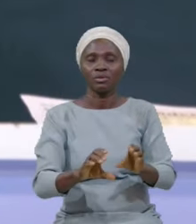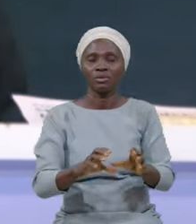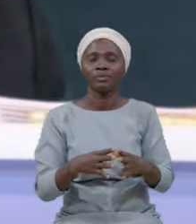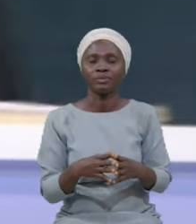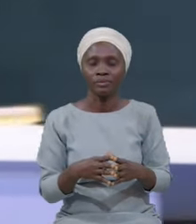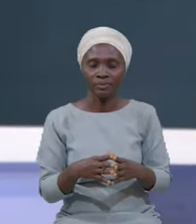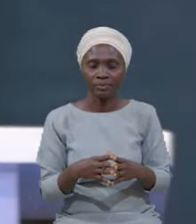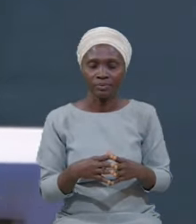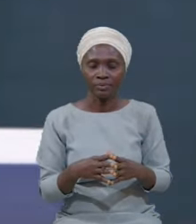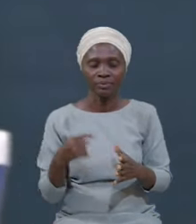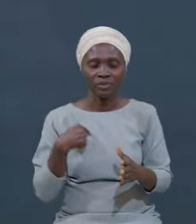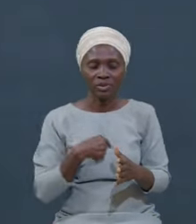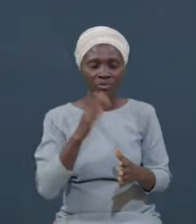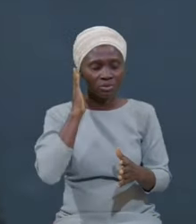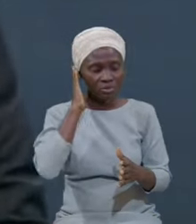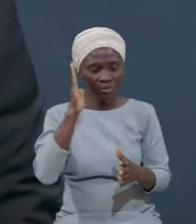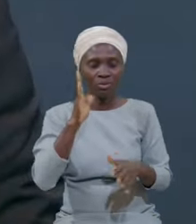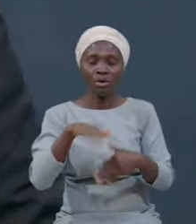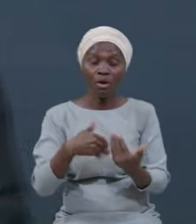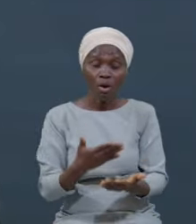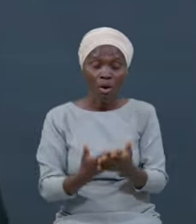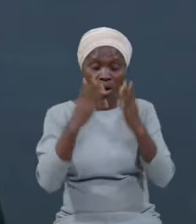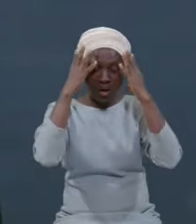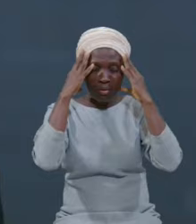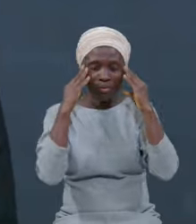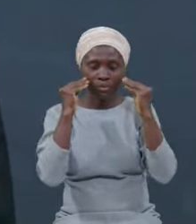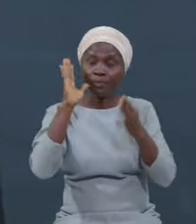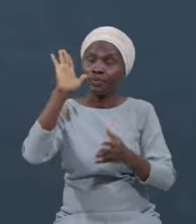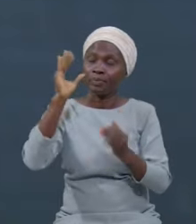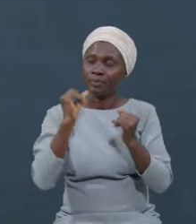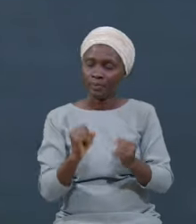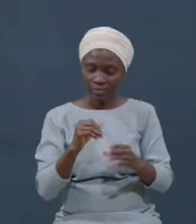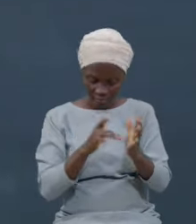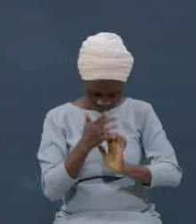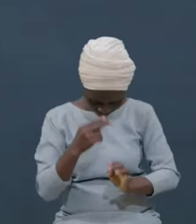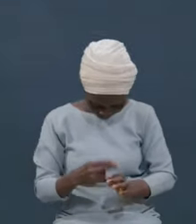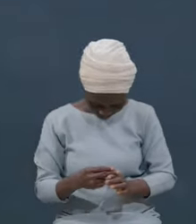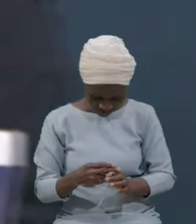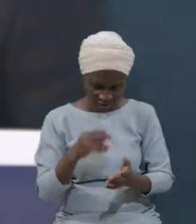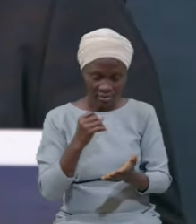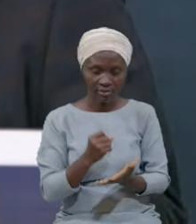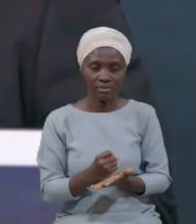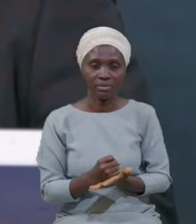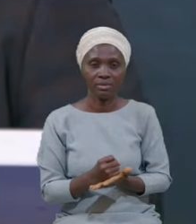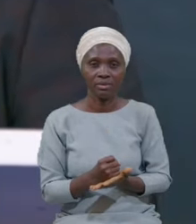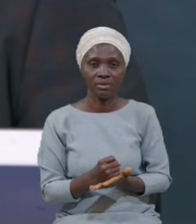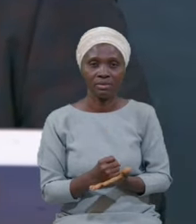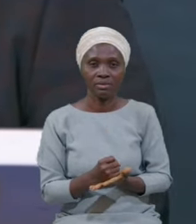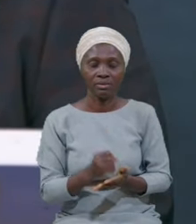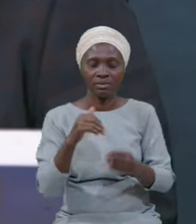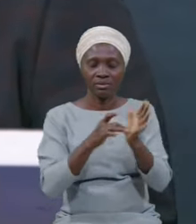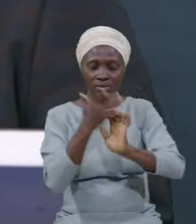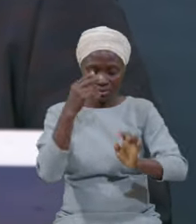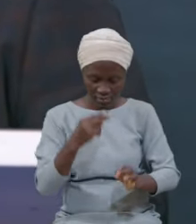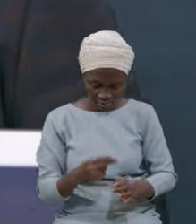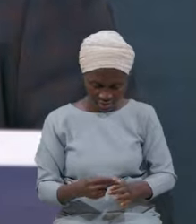will all experience your power in Jesus' name. Yes. In Jesus'